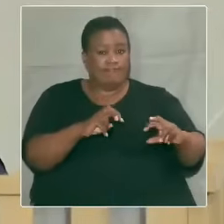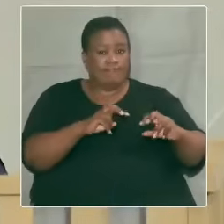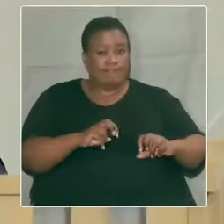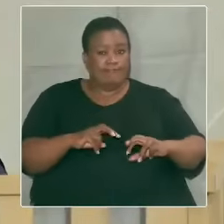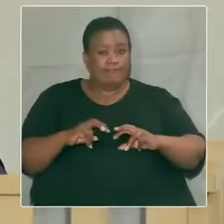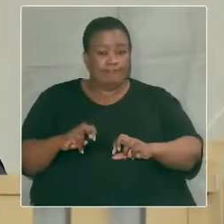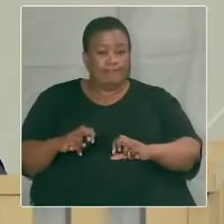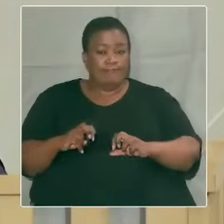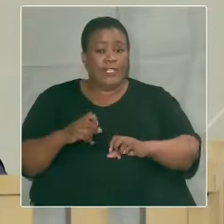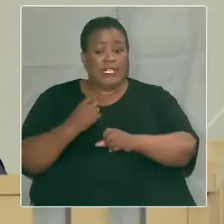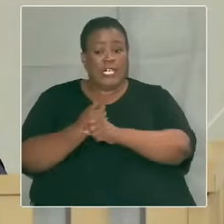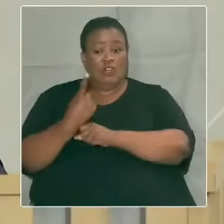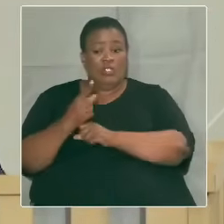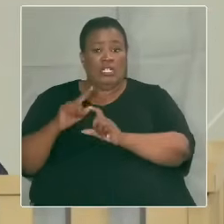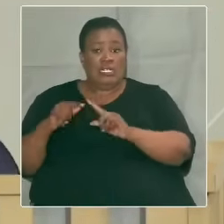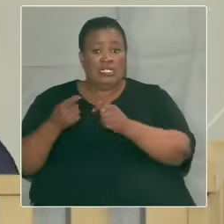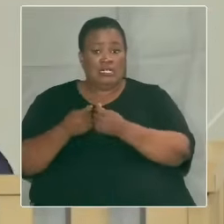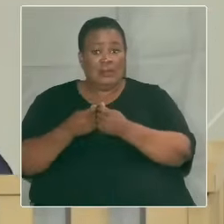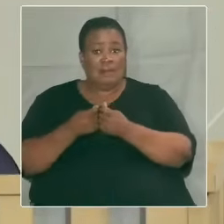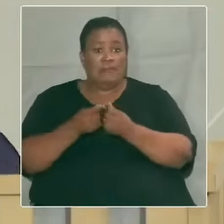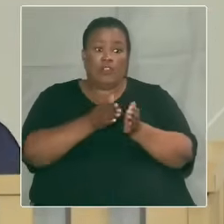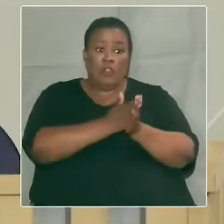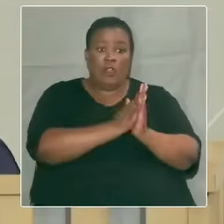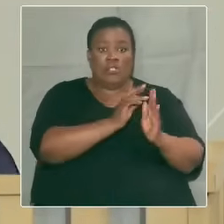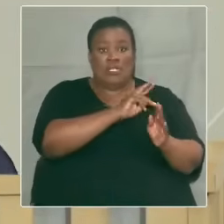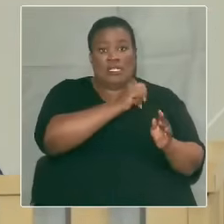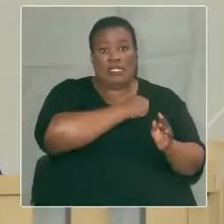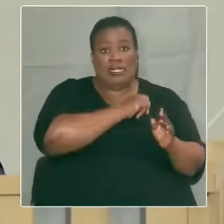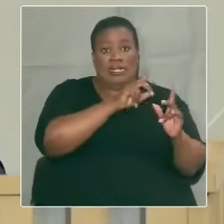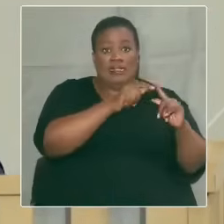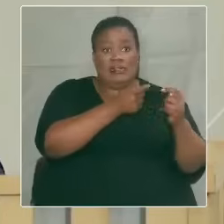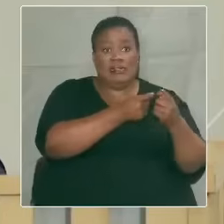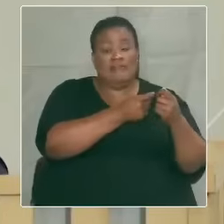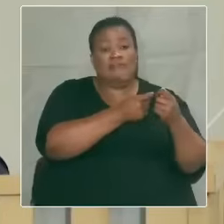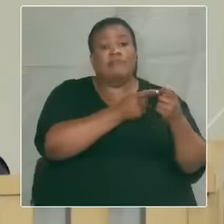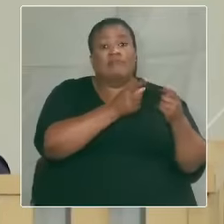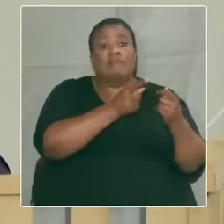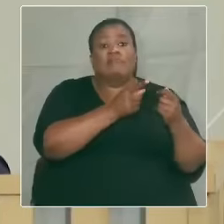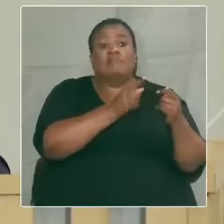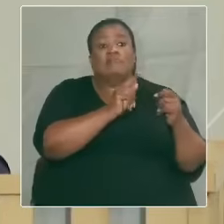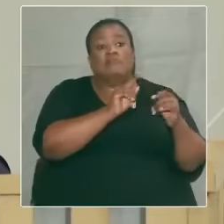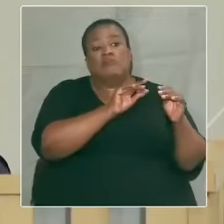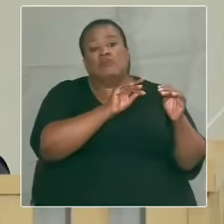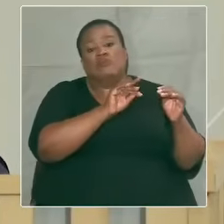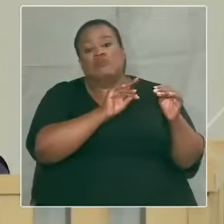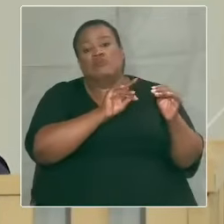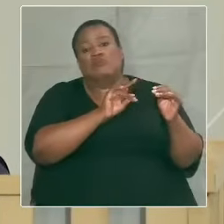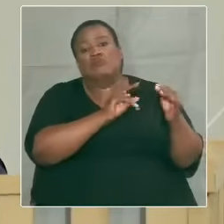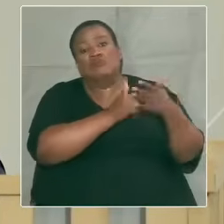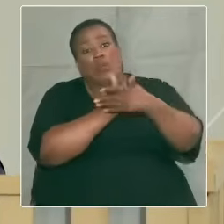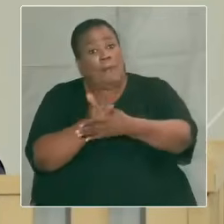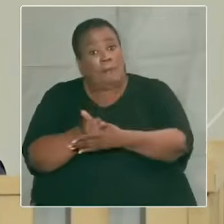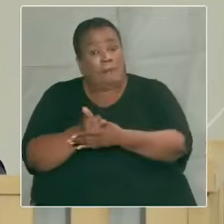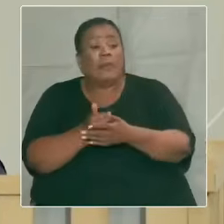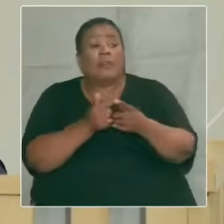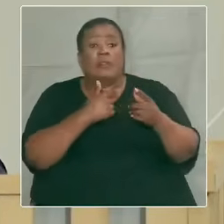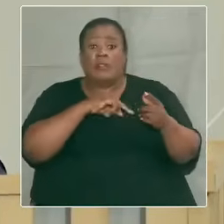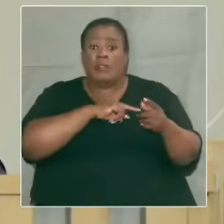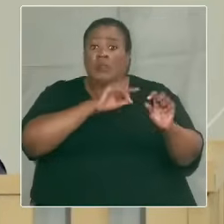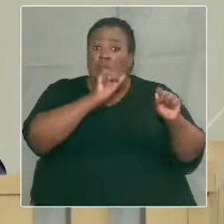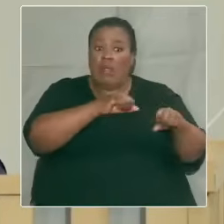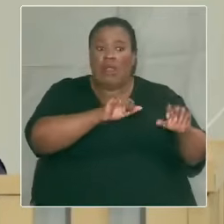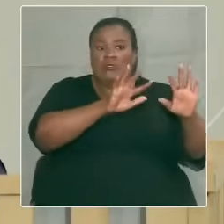of KwaZulu-Natal, and we allowed 10 members of the political killings task team to assist